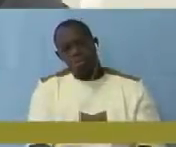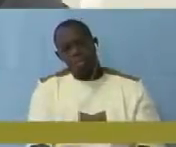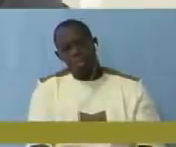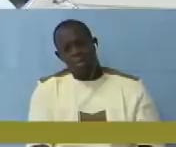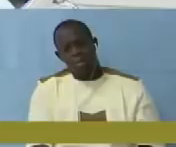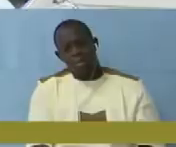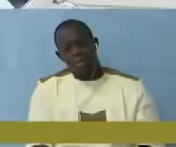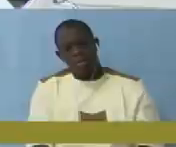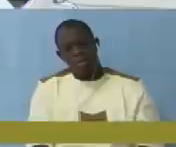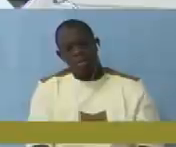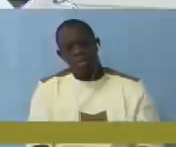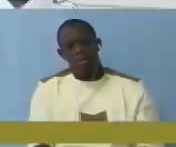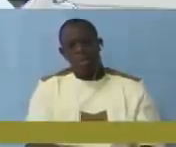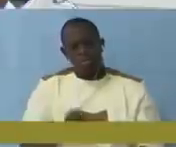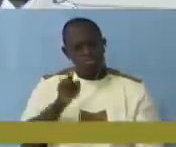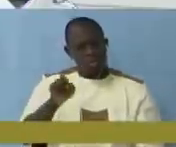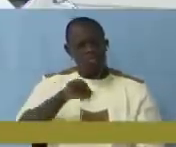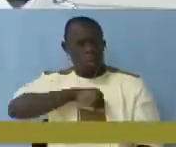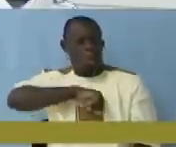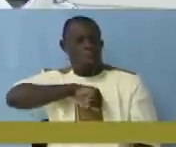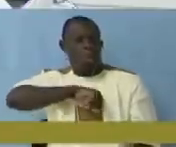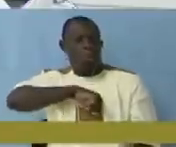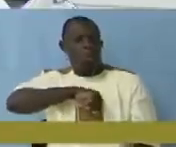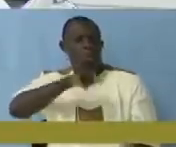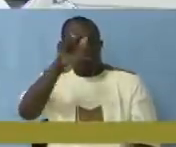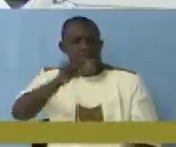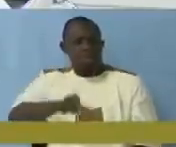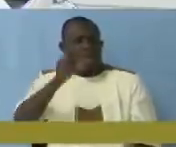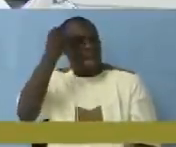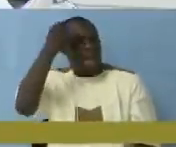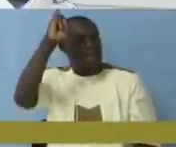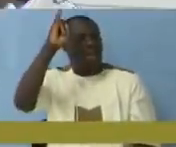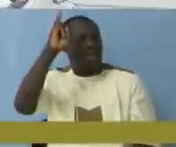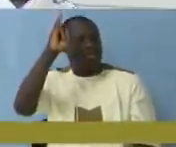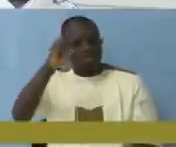That's that person's opinion. He's aware, so I'm not.